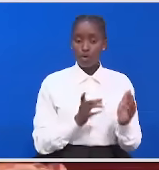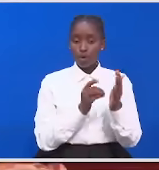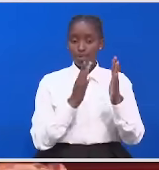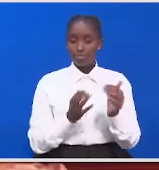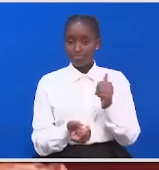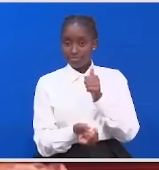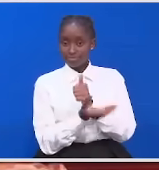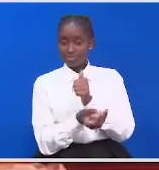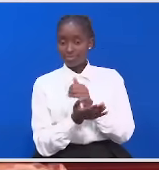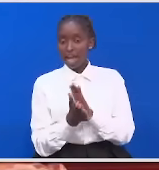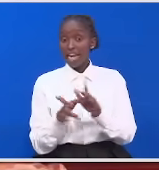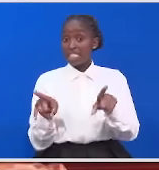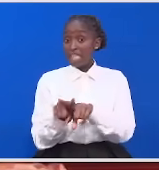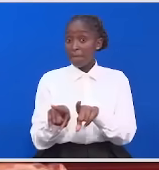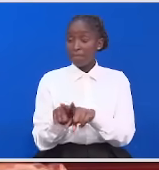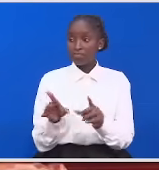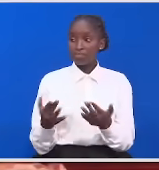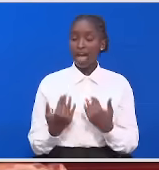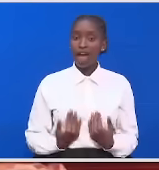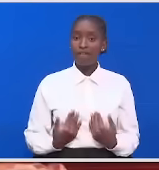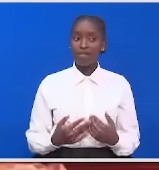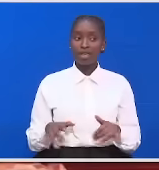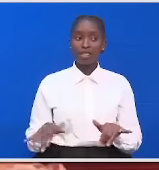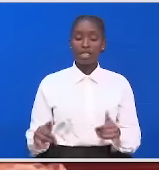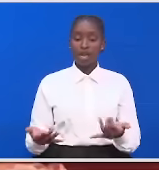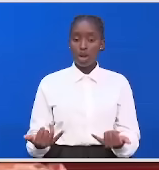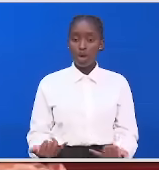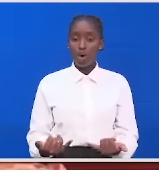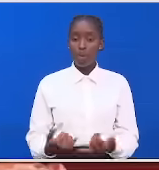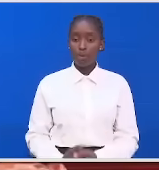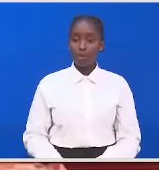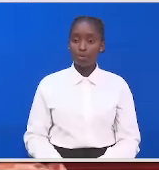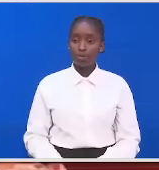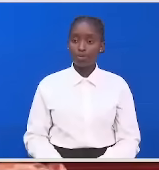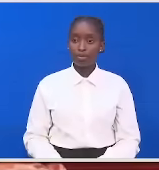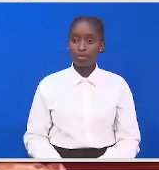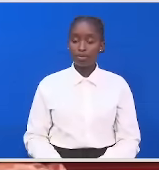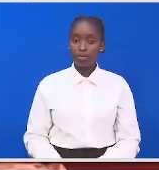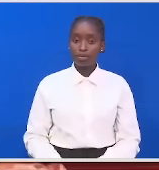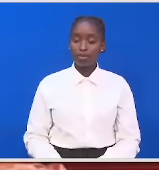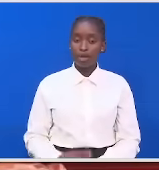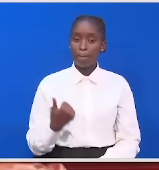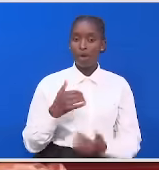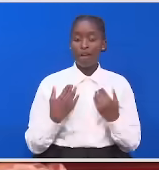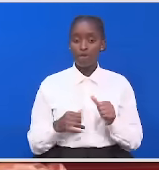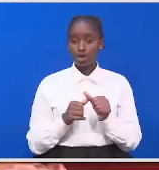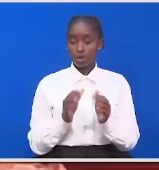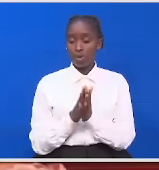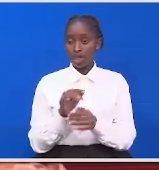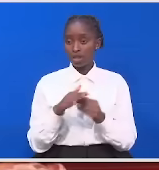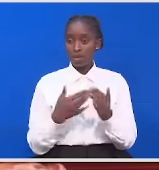and still up to now, they've not yet put on those